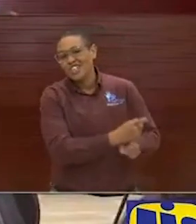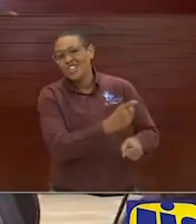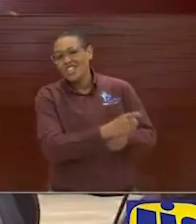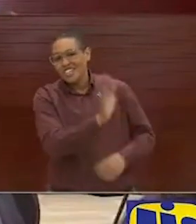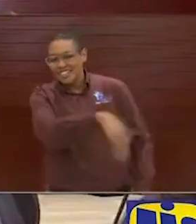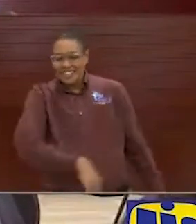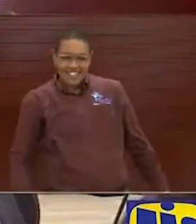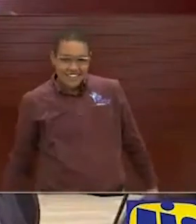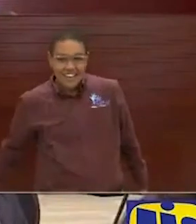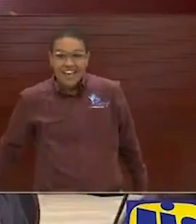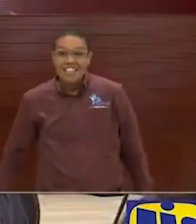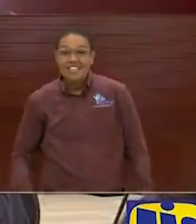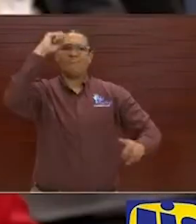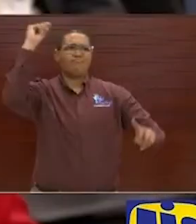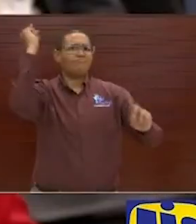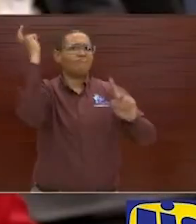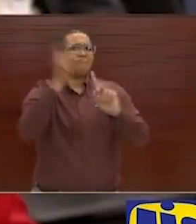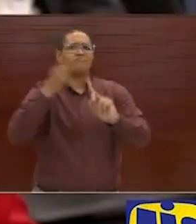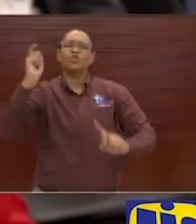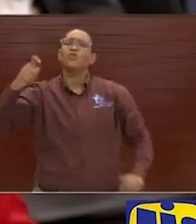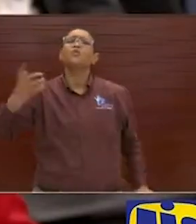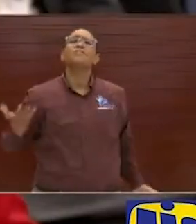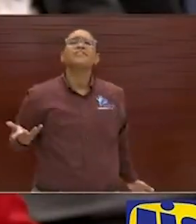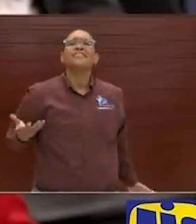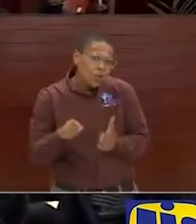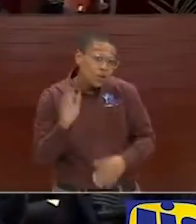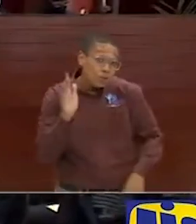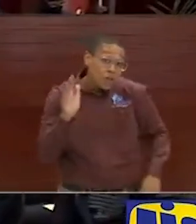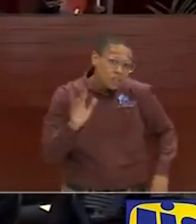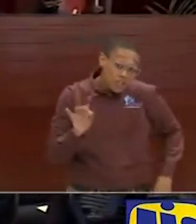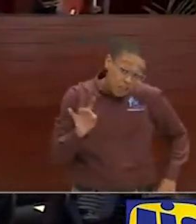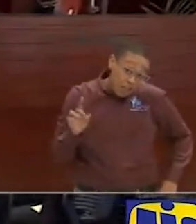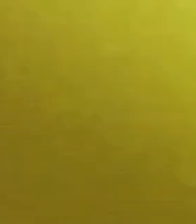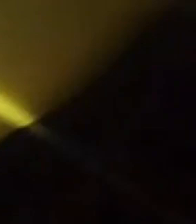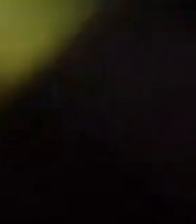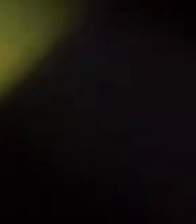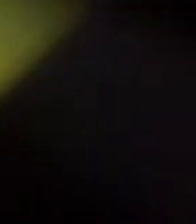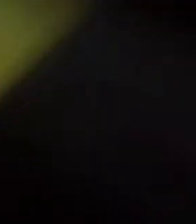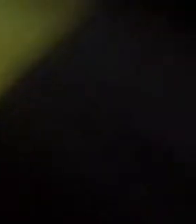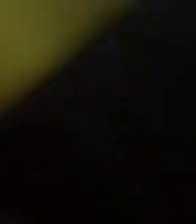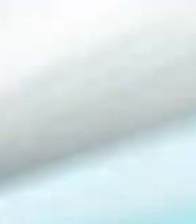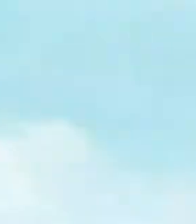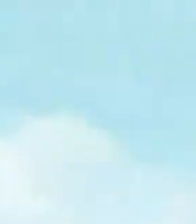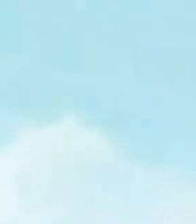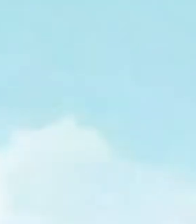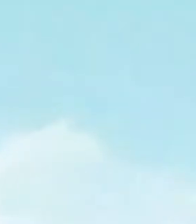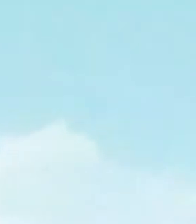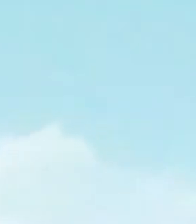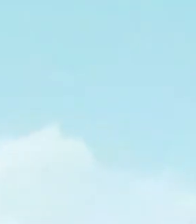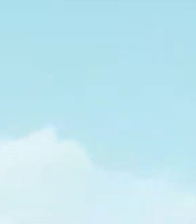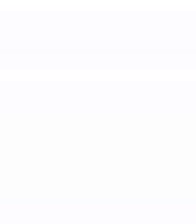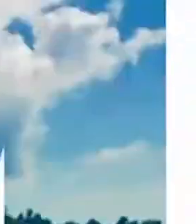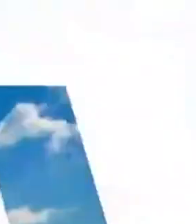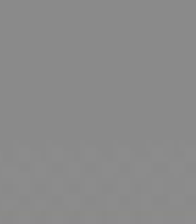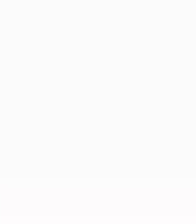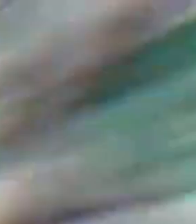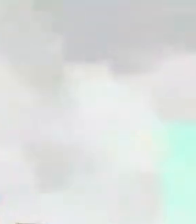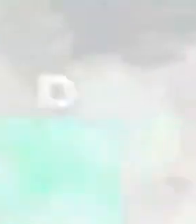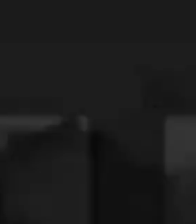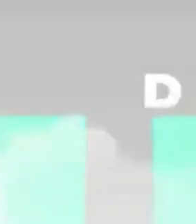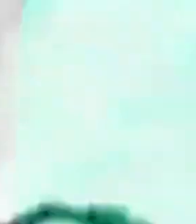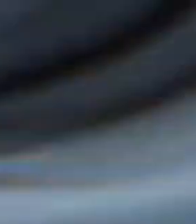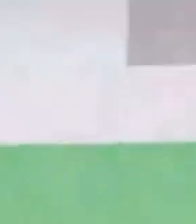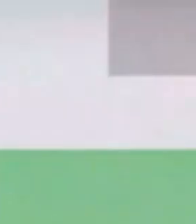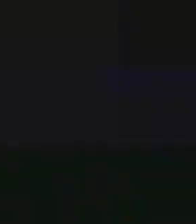Locally, a maximum of 50 participants will be attending in person at the Foreign Ministry Building and a virtual platform which